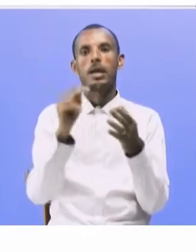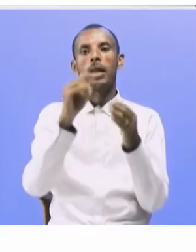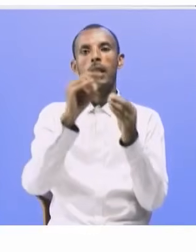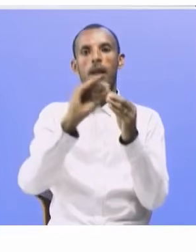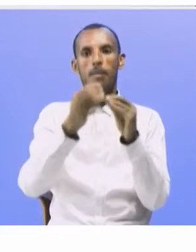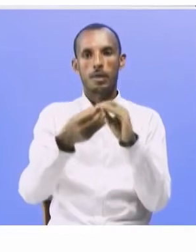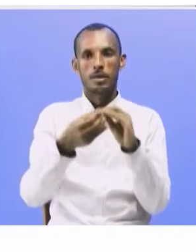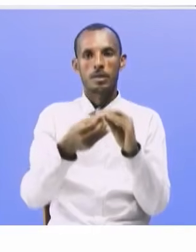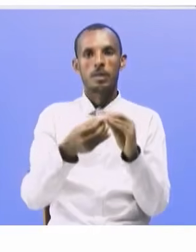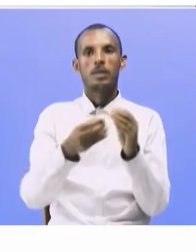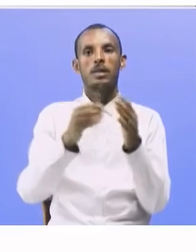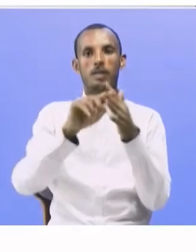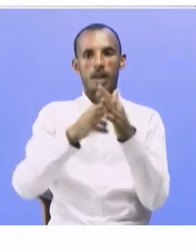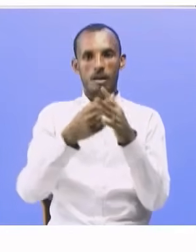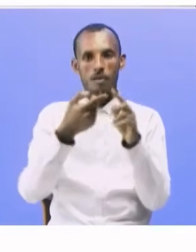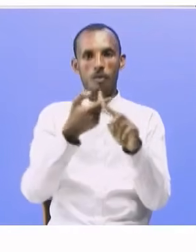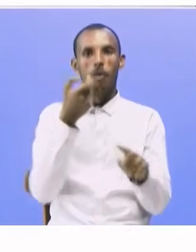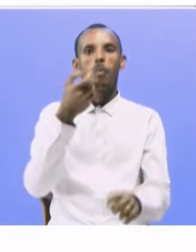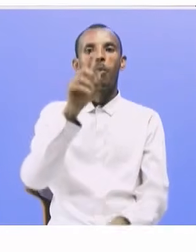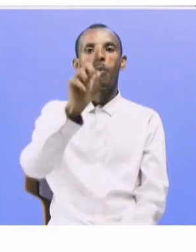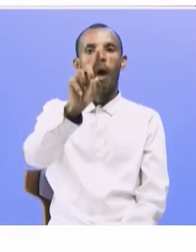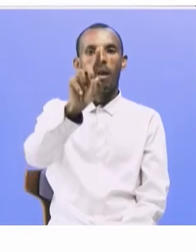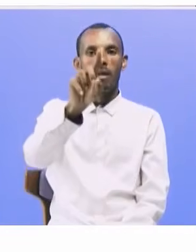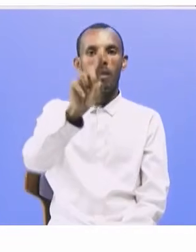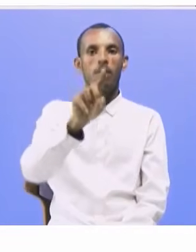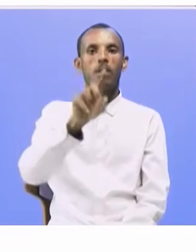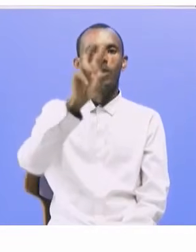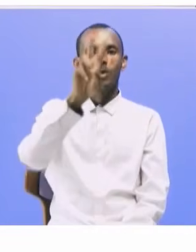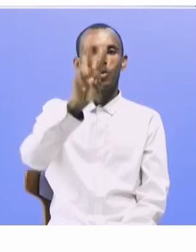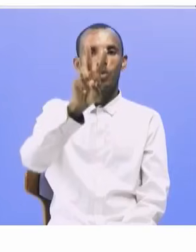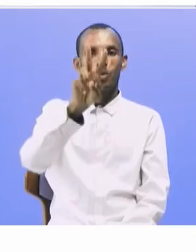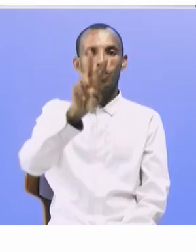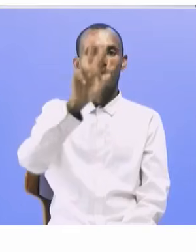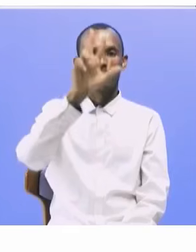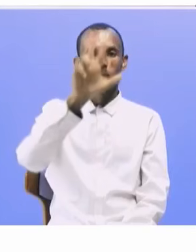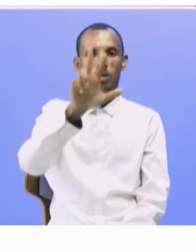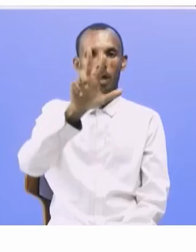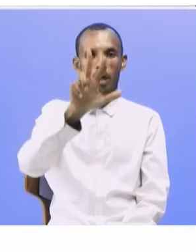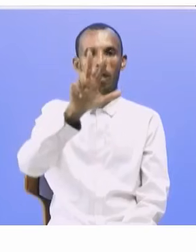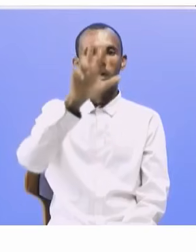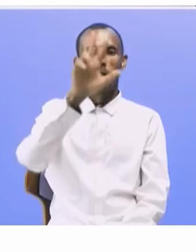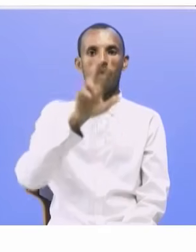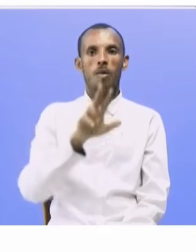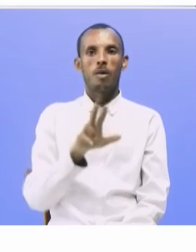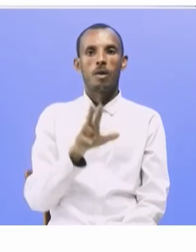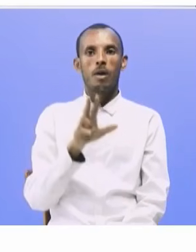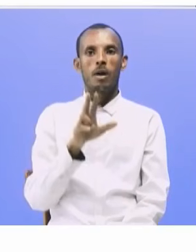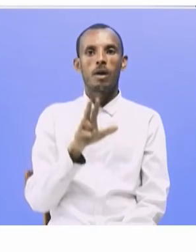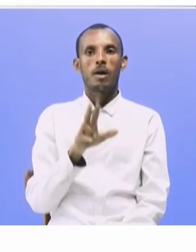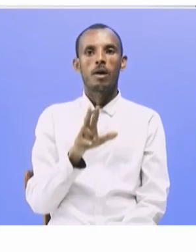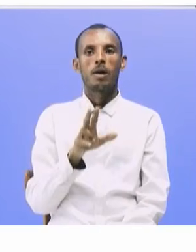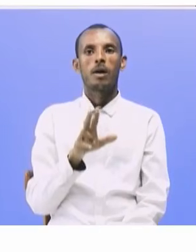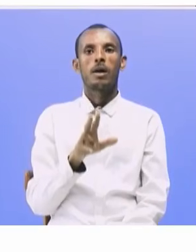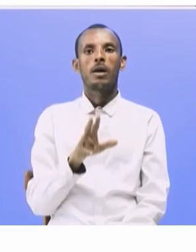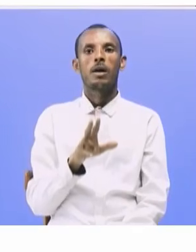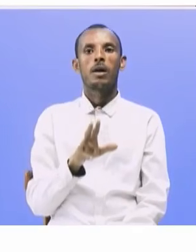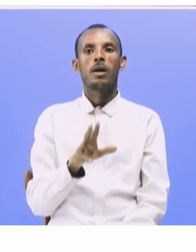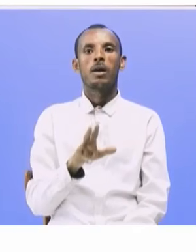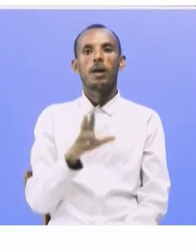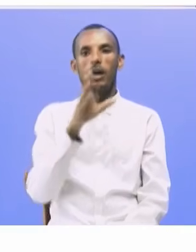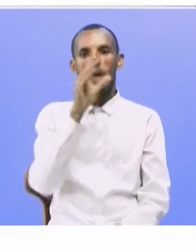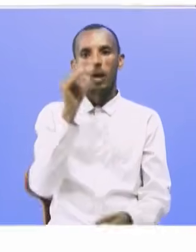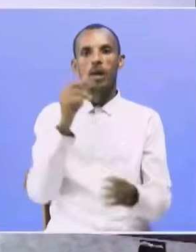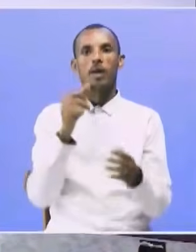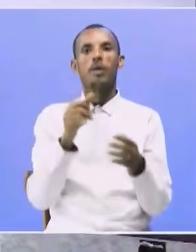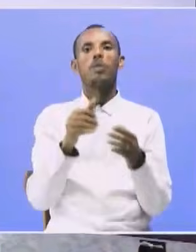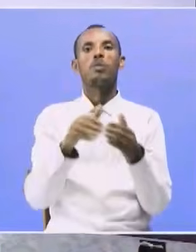numbers, start from 1, 1, 2, 3, and it goes on like this without